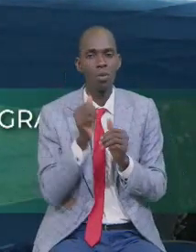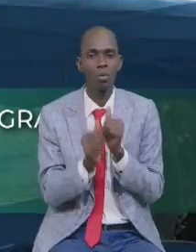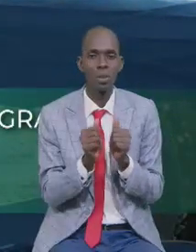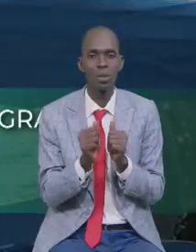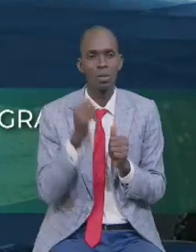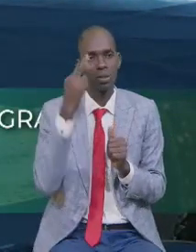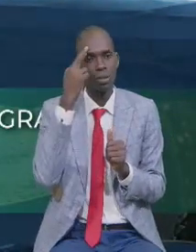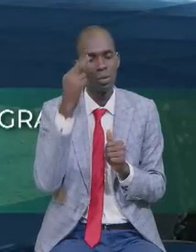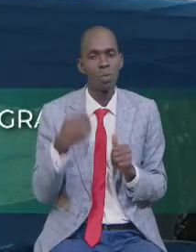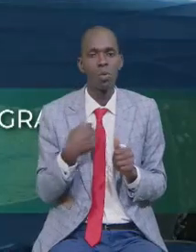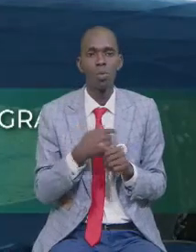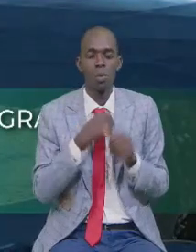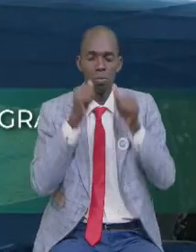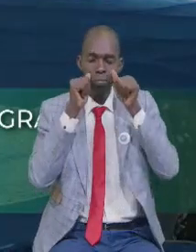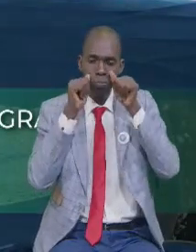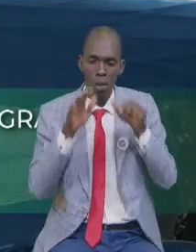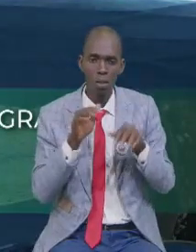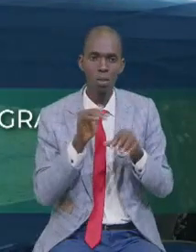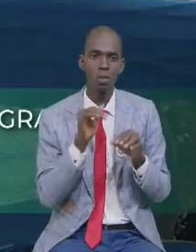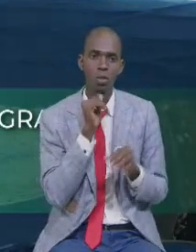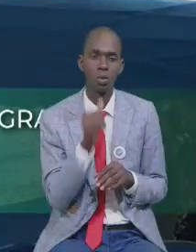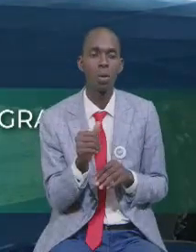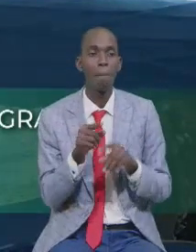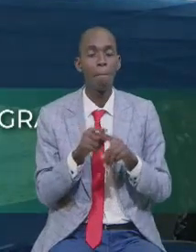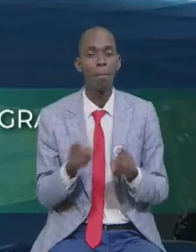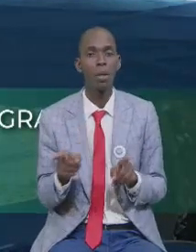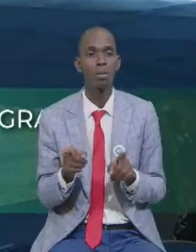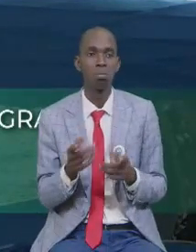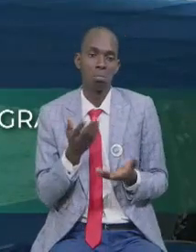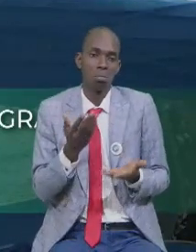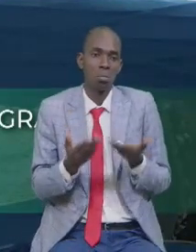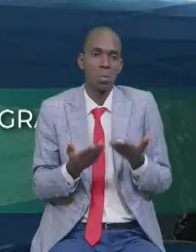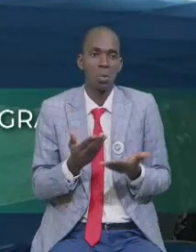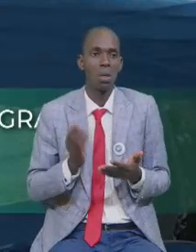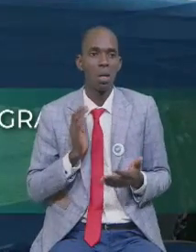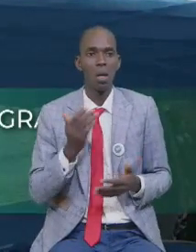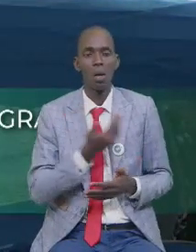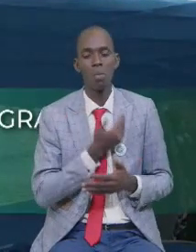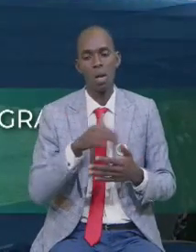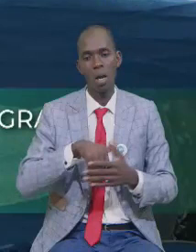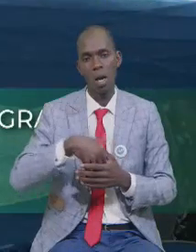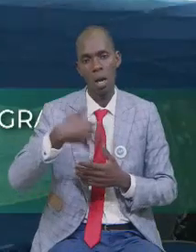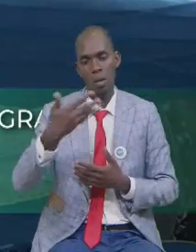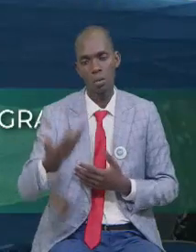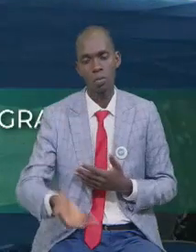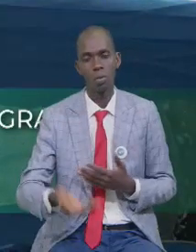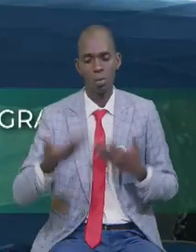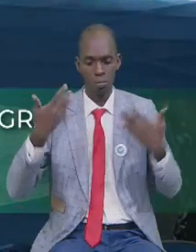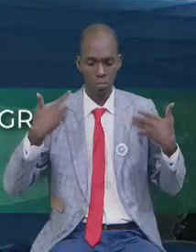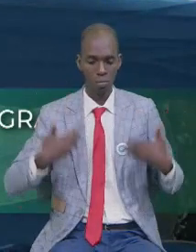we faint not, but though our outward man